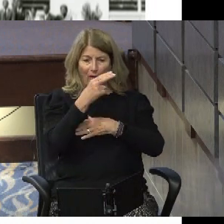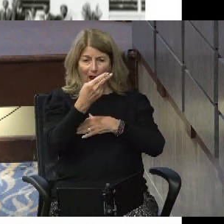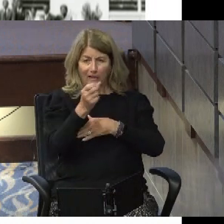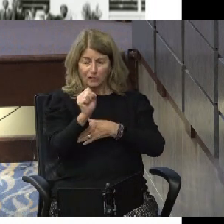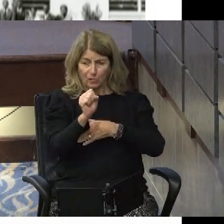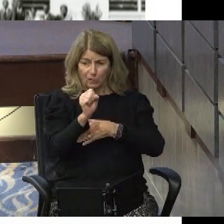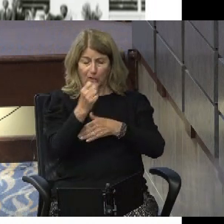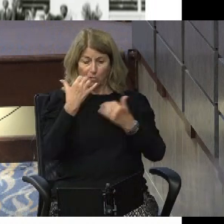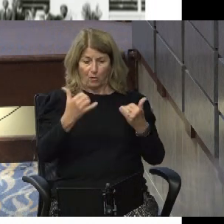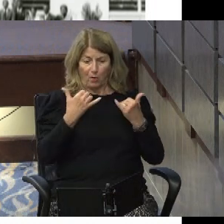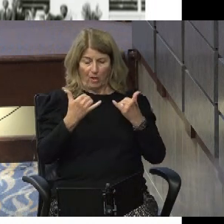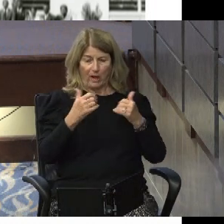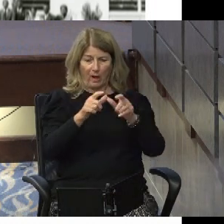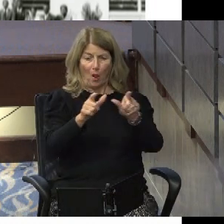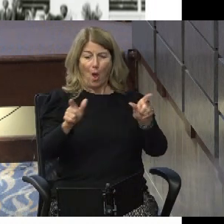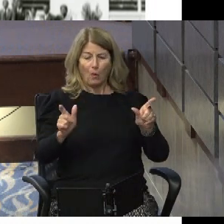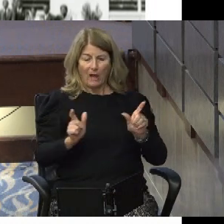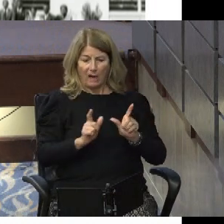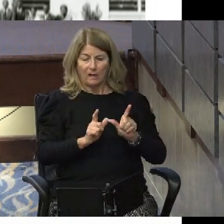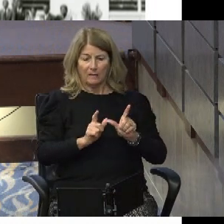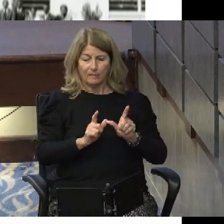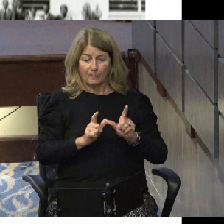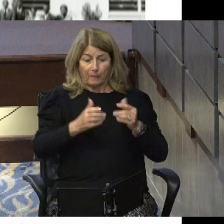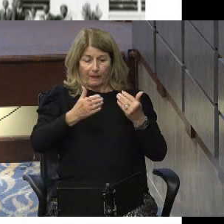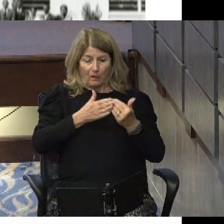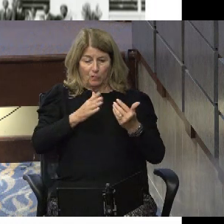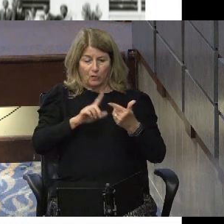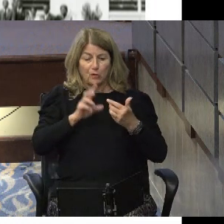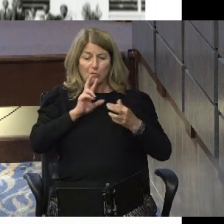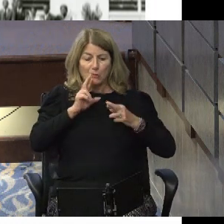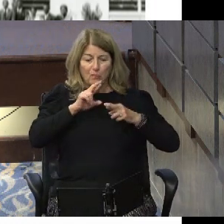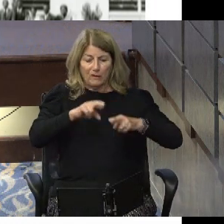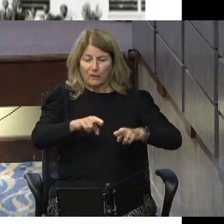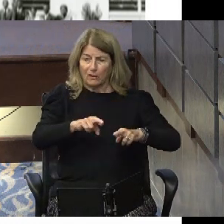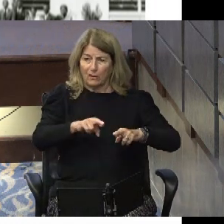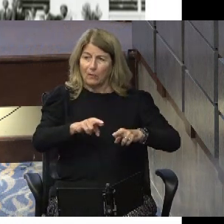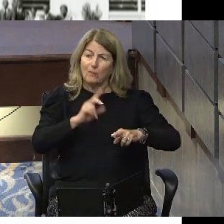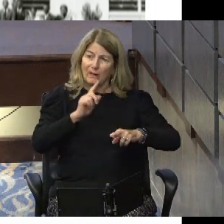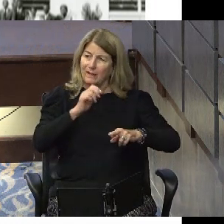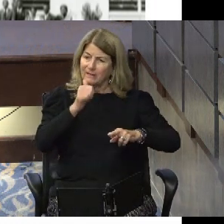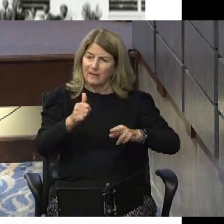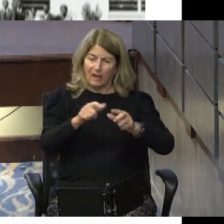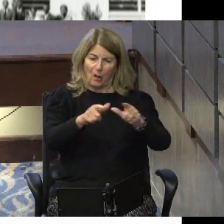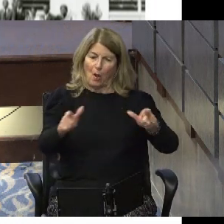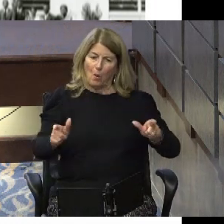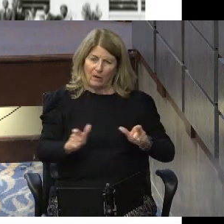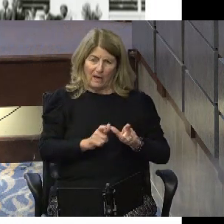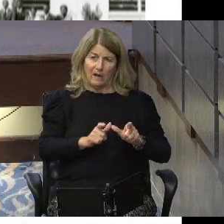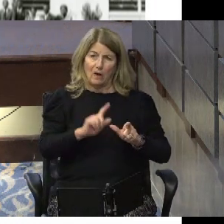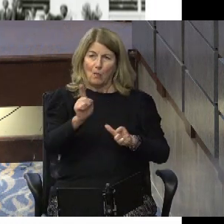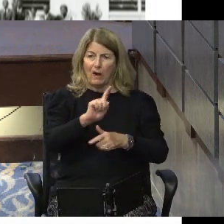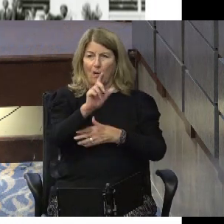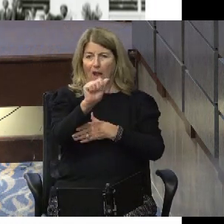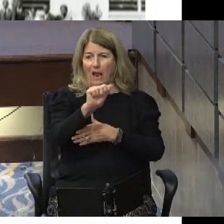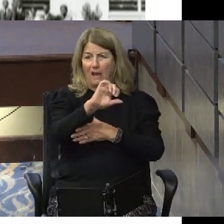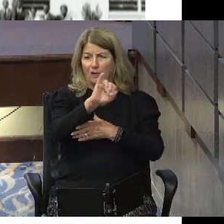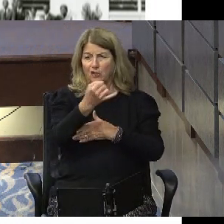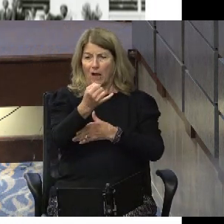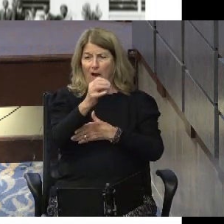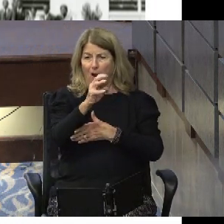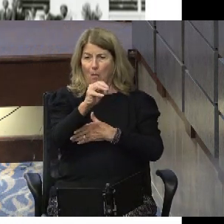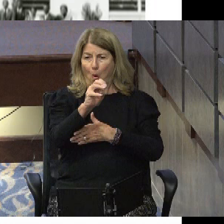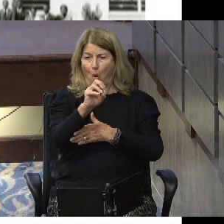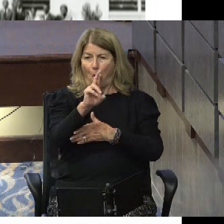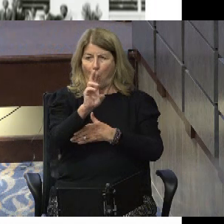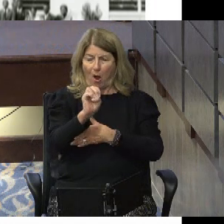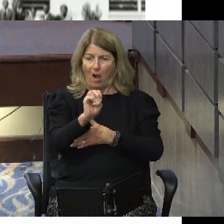currently located closer to the river, really isn't located exactly where A.J. Moore High School was physically within